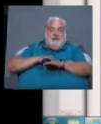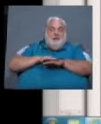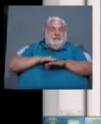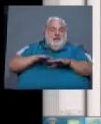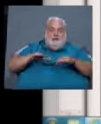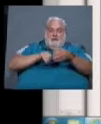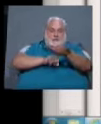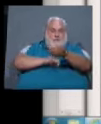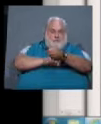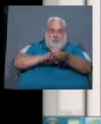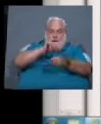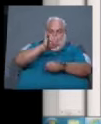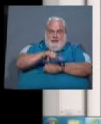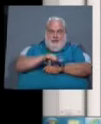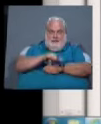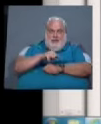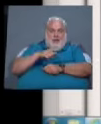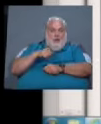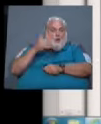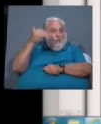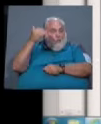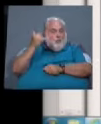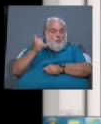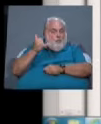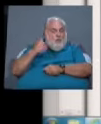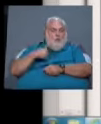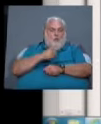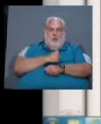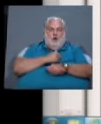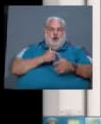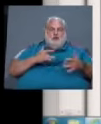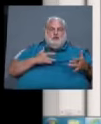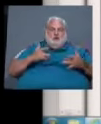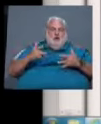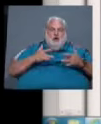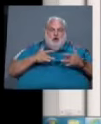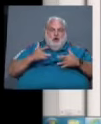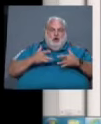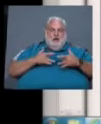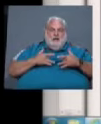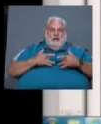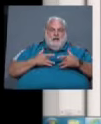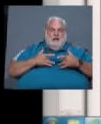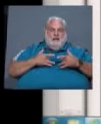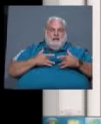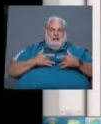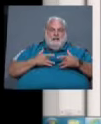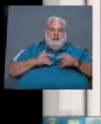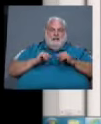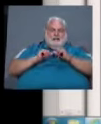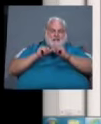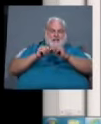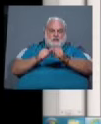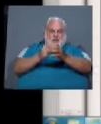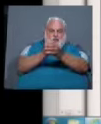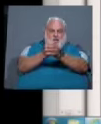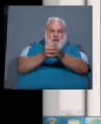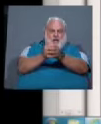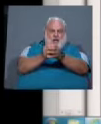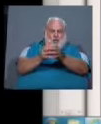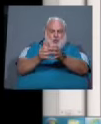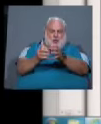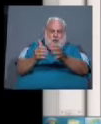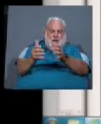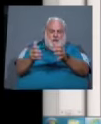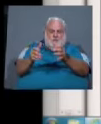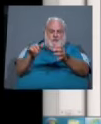this application. We're concerned about the substantial increase the density proposes for